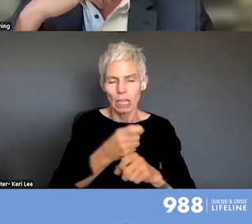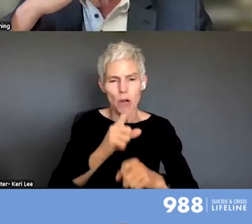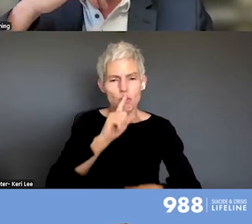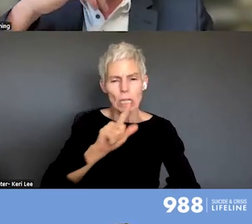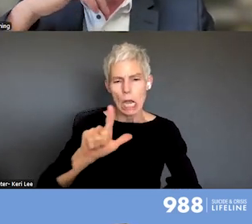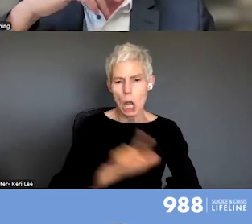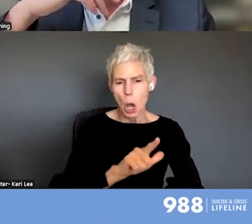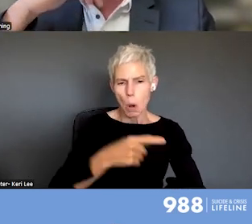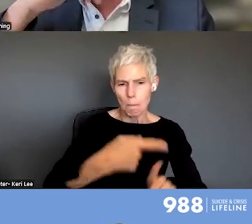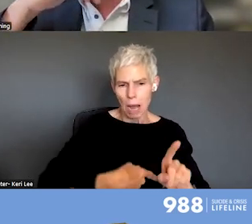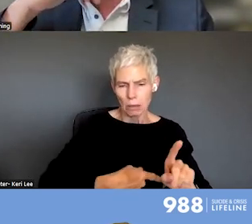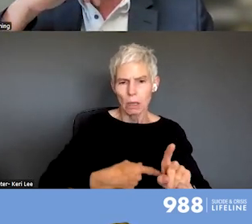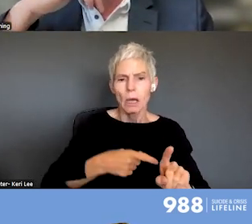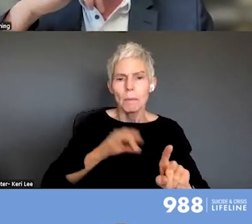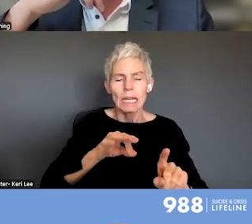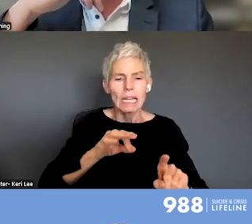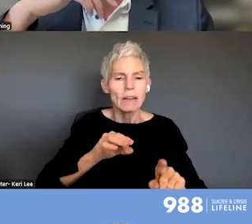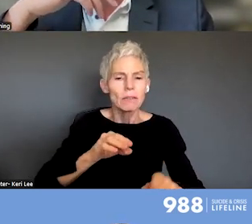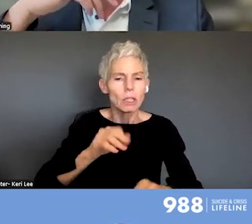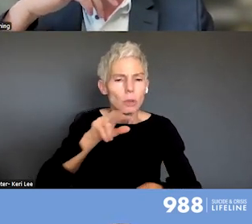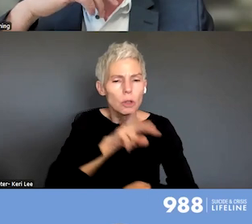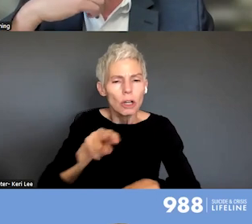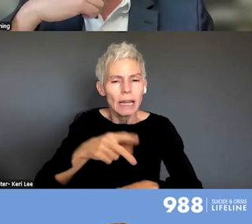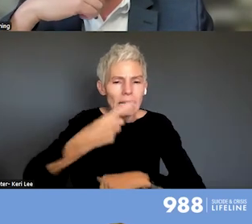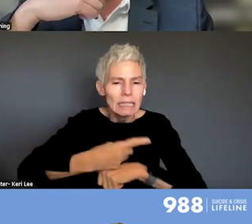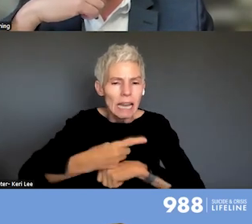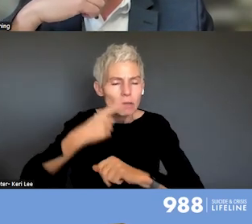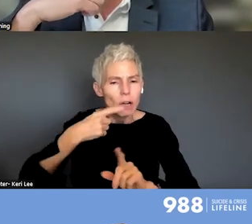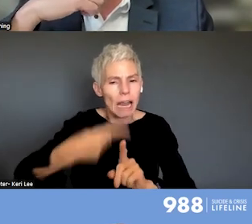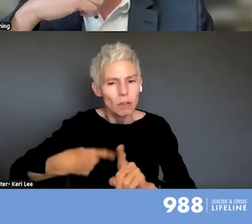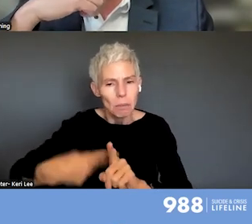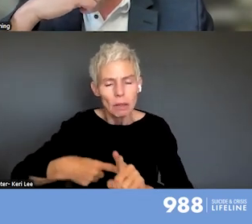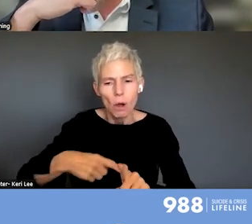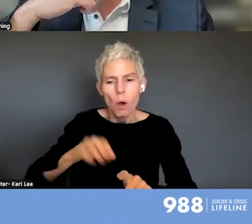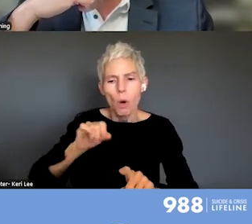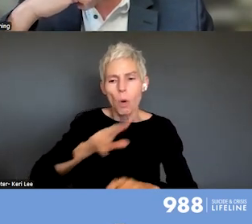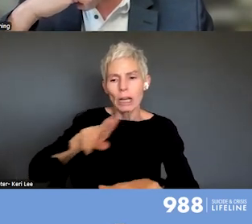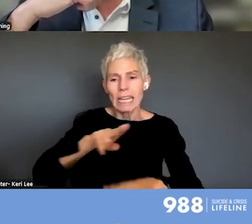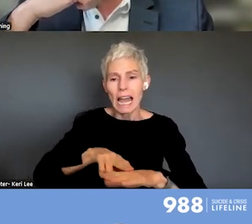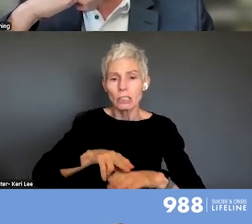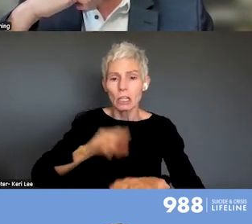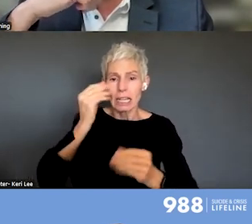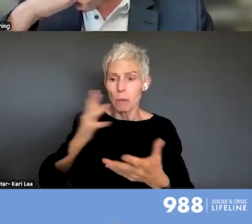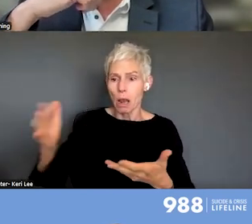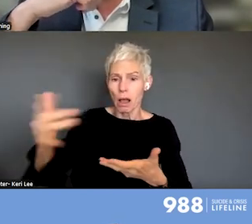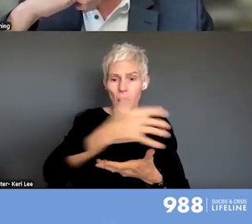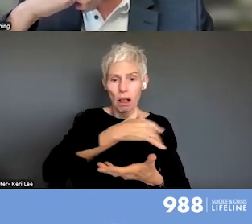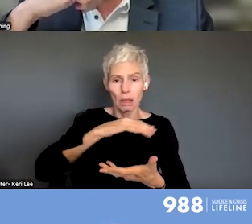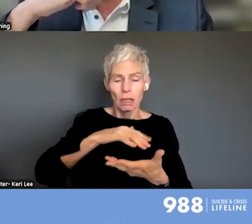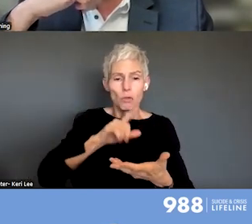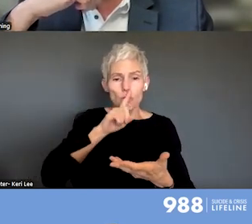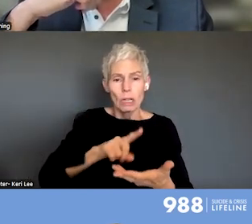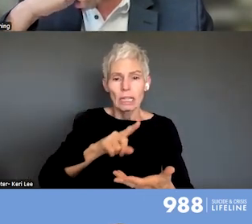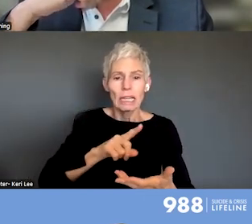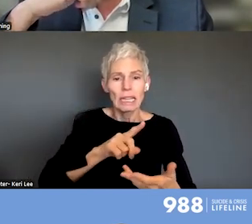you control by days of month and you're looking at a national aggregation, it's not uncommon that December actually is 12 of 12, the lowest